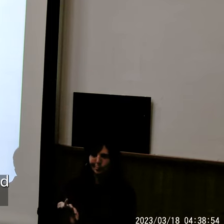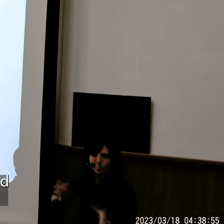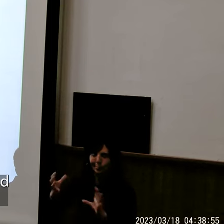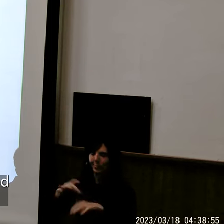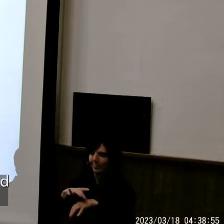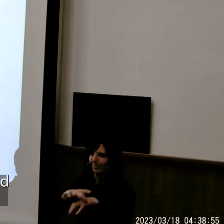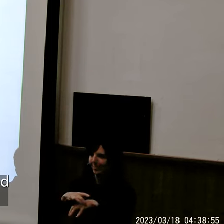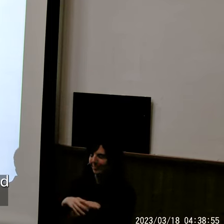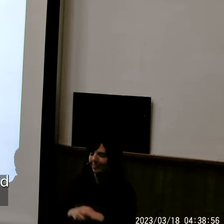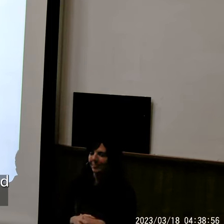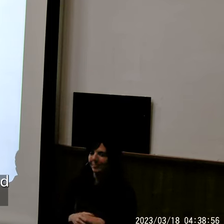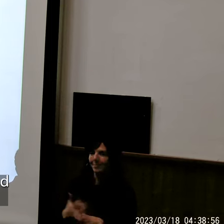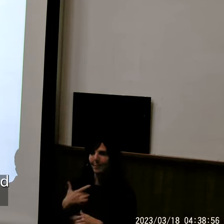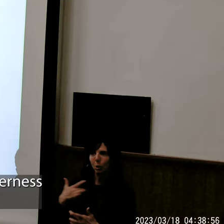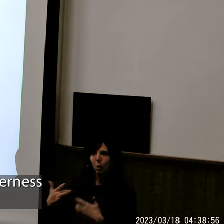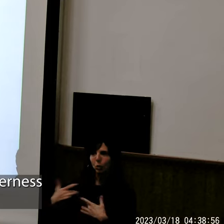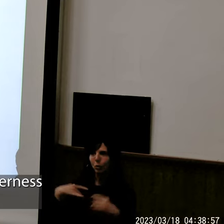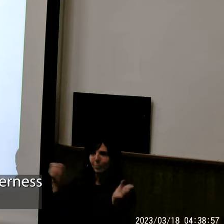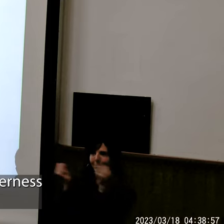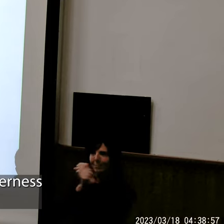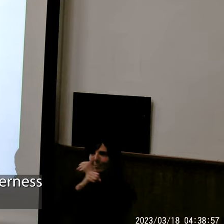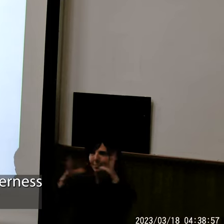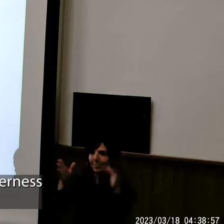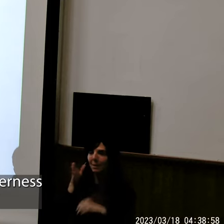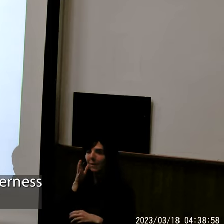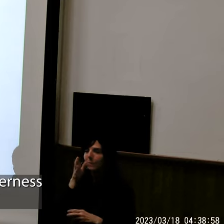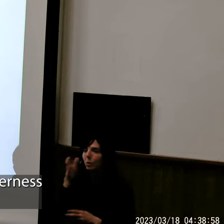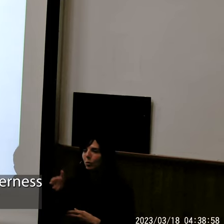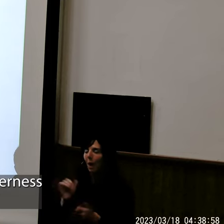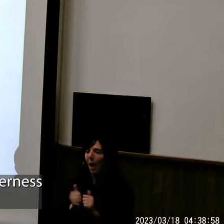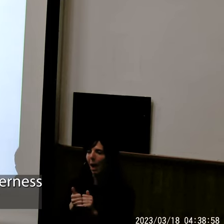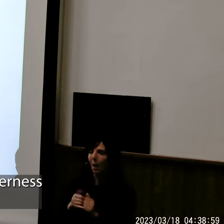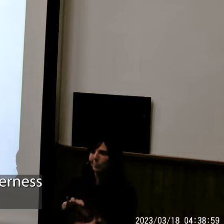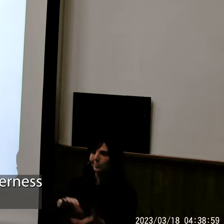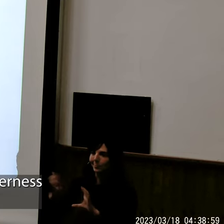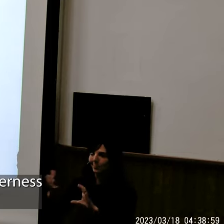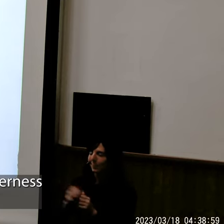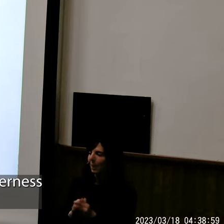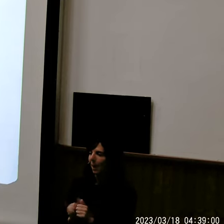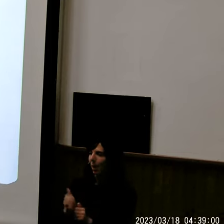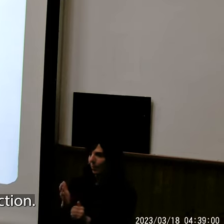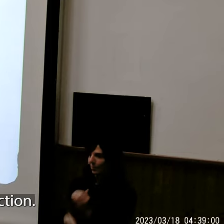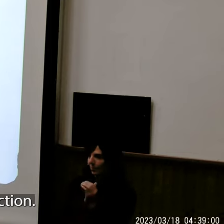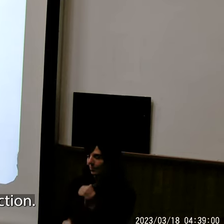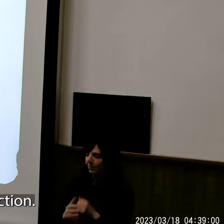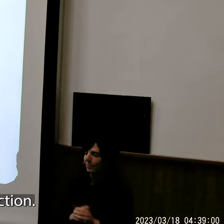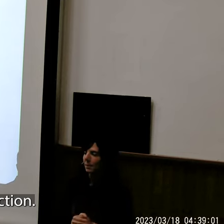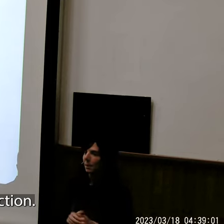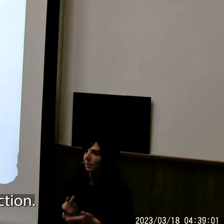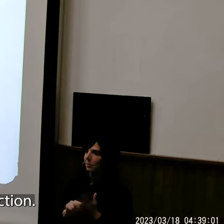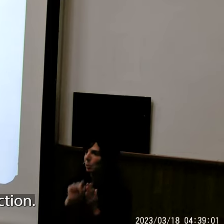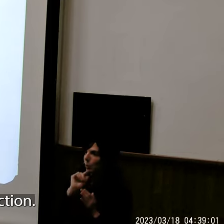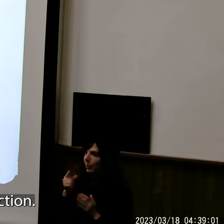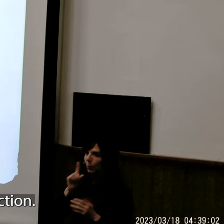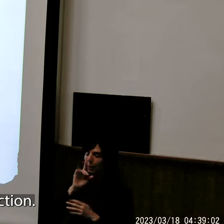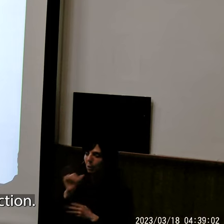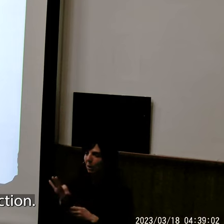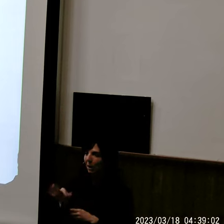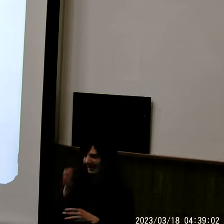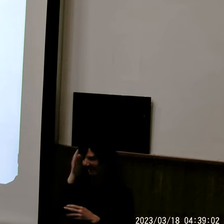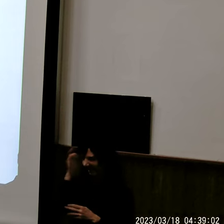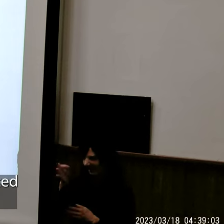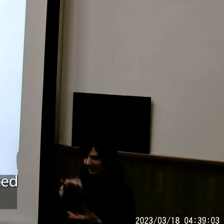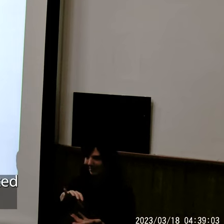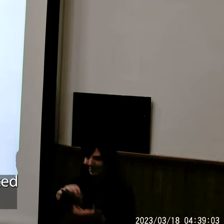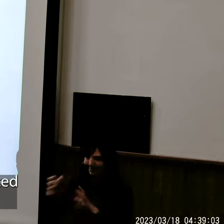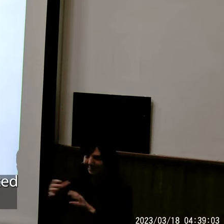Found, they are concerned with the visions of the world's end and what kinds of queer togetherness are possible on the brink or in the wake of the world's